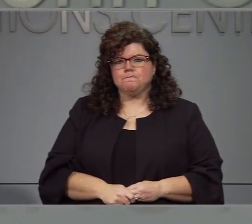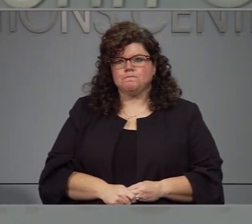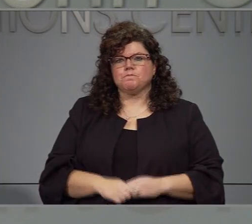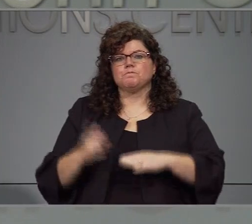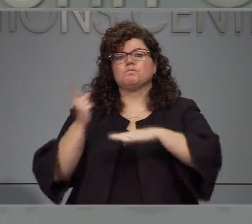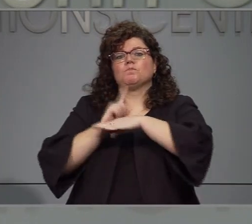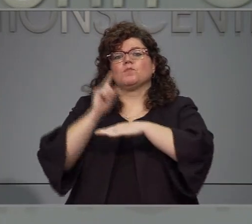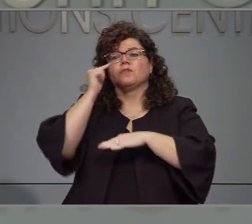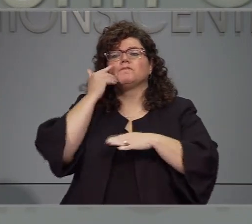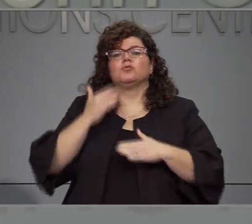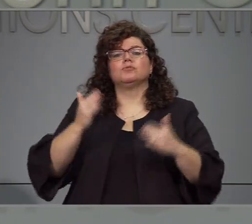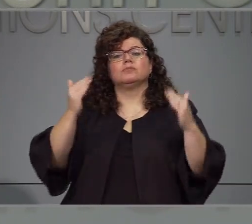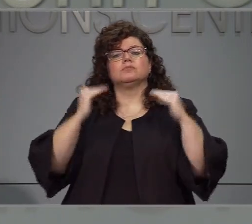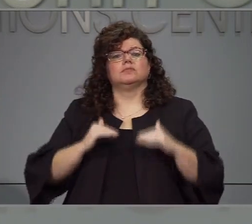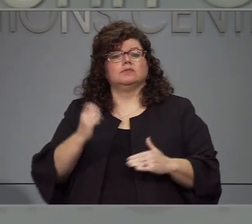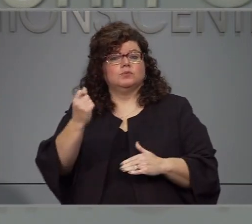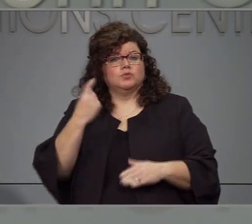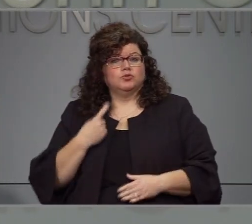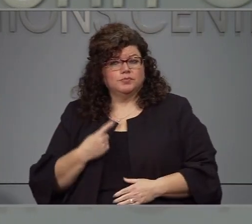Thank you. Next question, please.